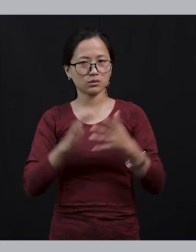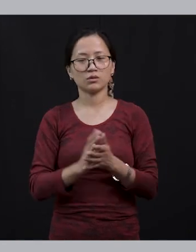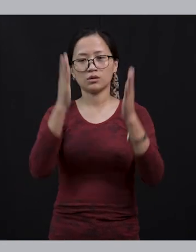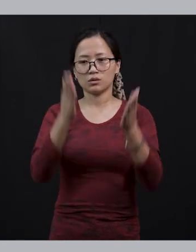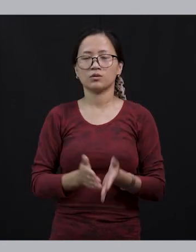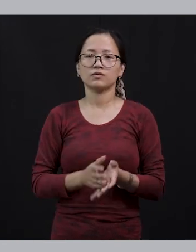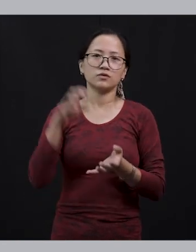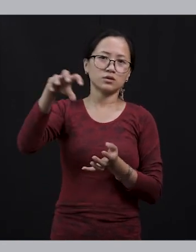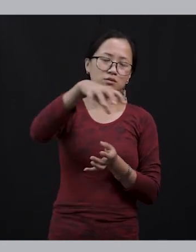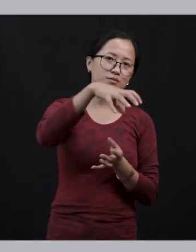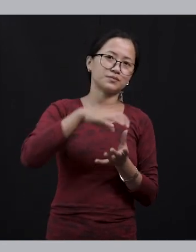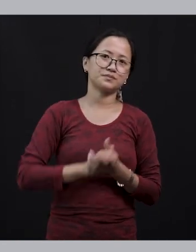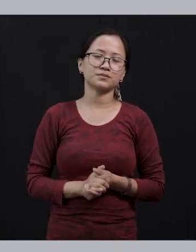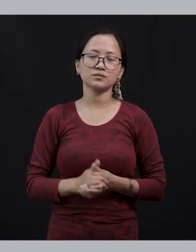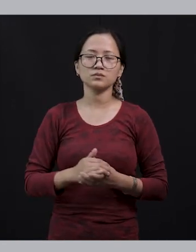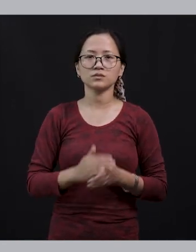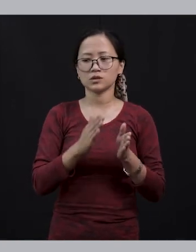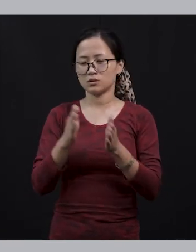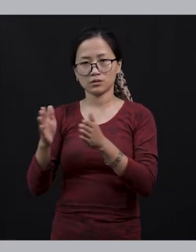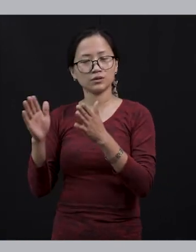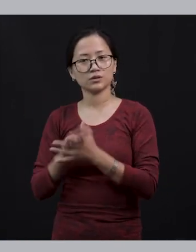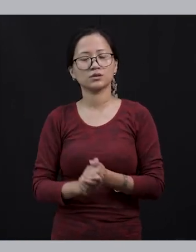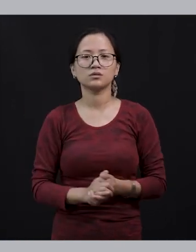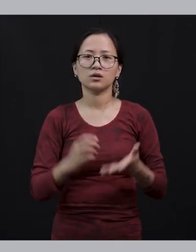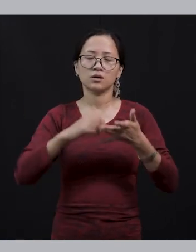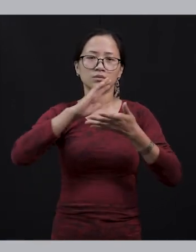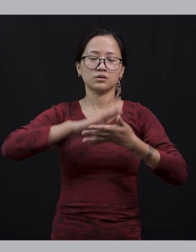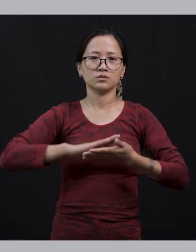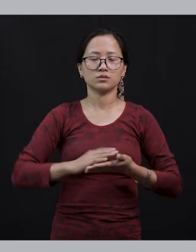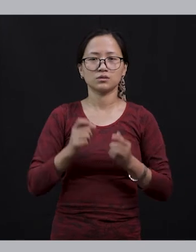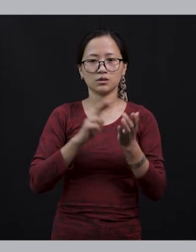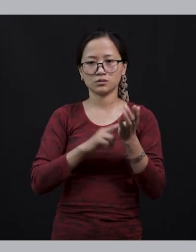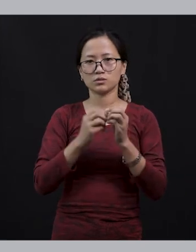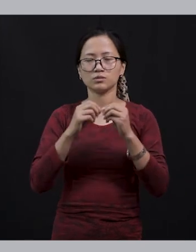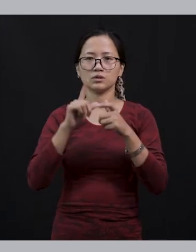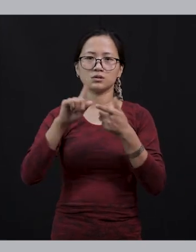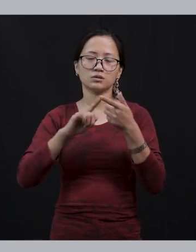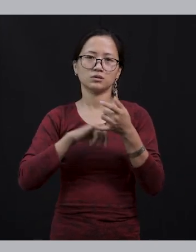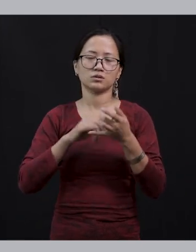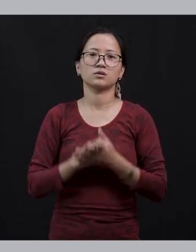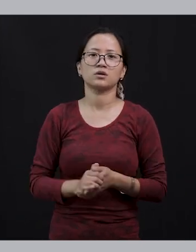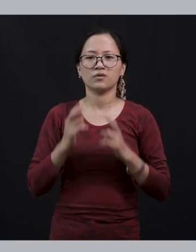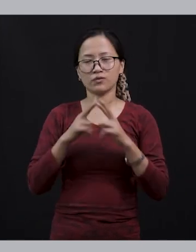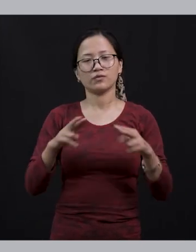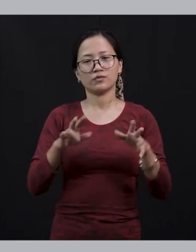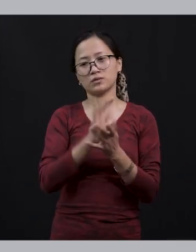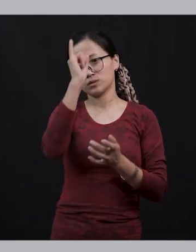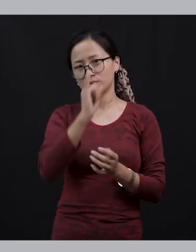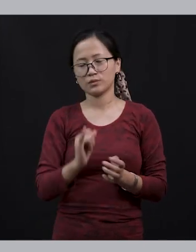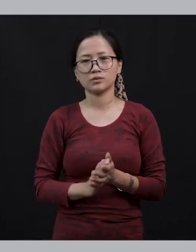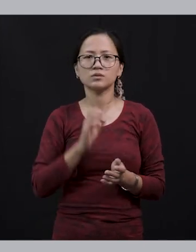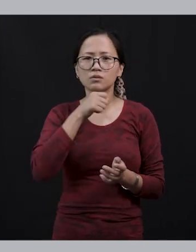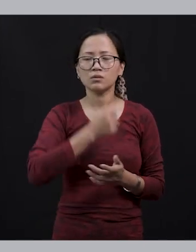country. He even arranged a marriage, one of their nobles, with his daughter. So because he was very, very weak and